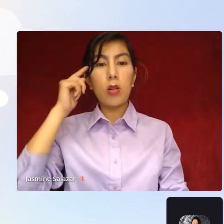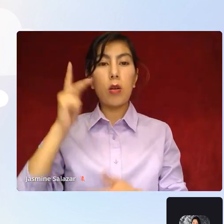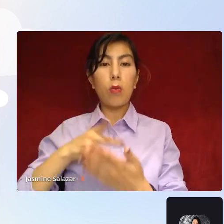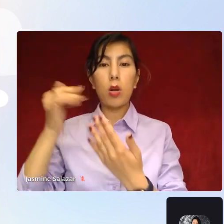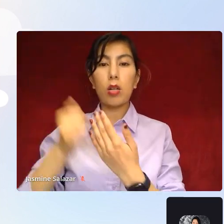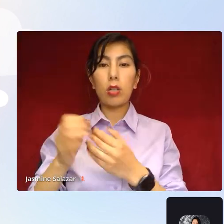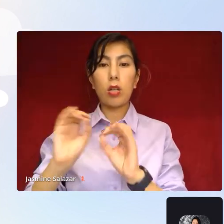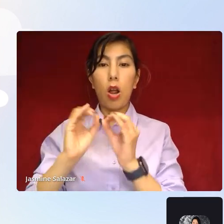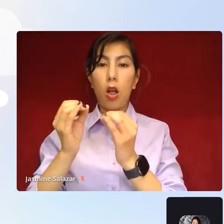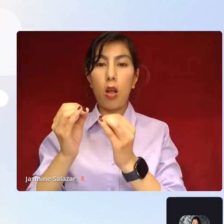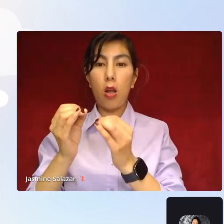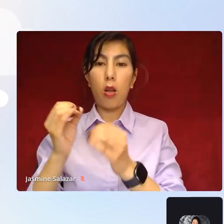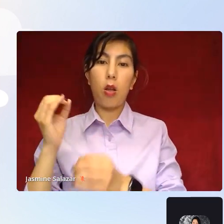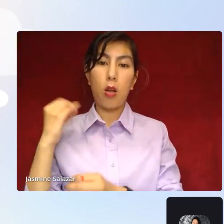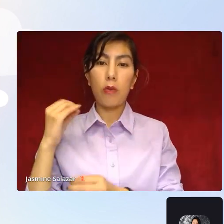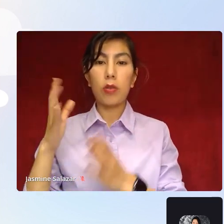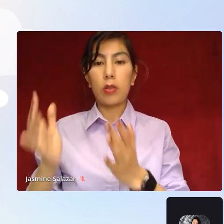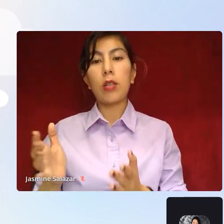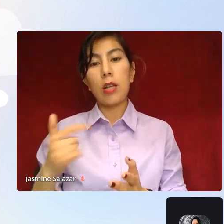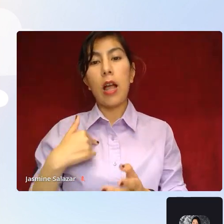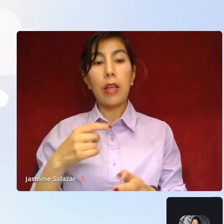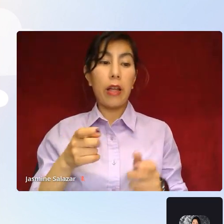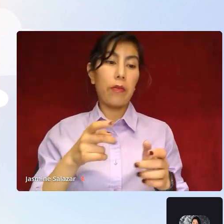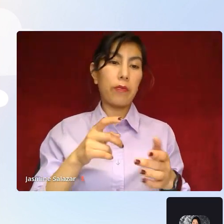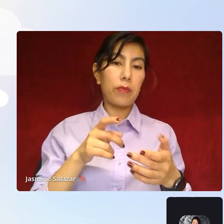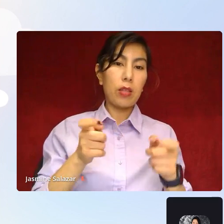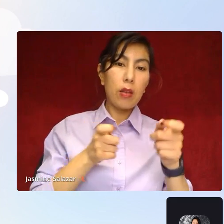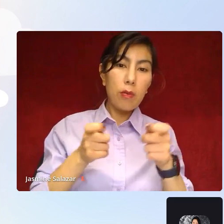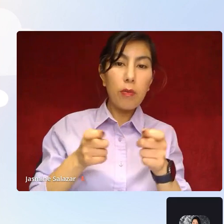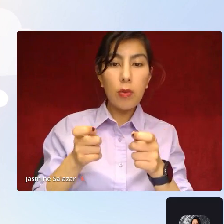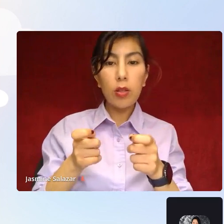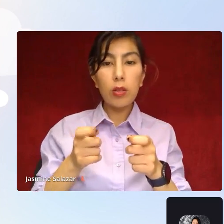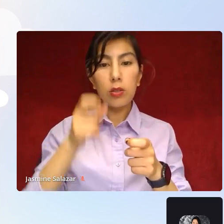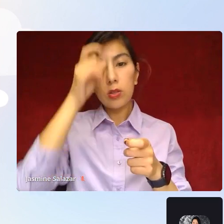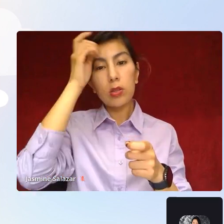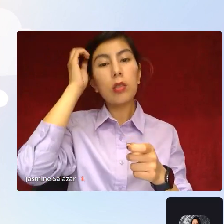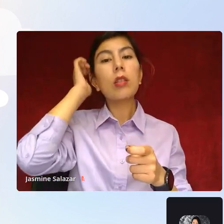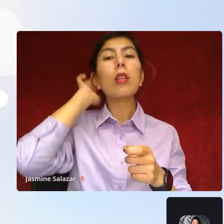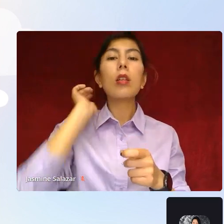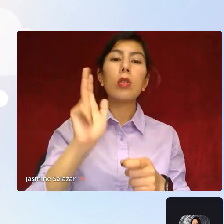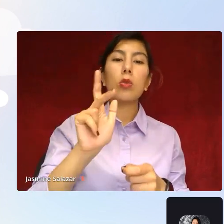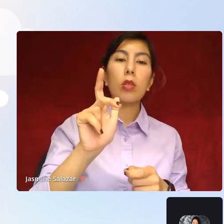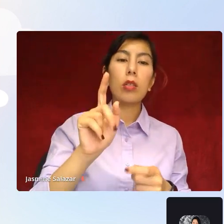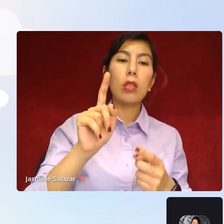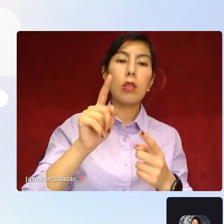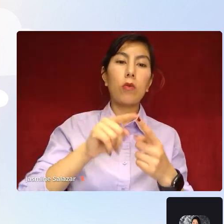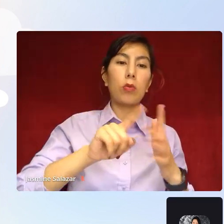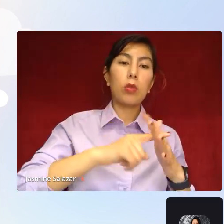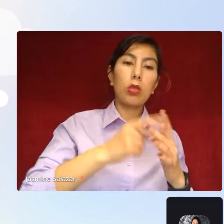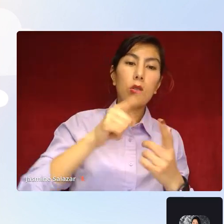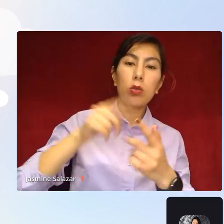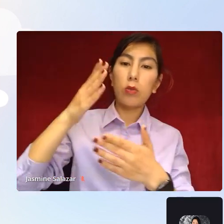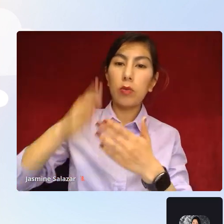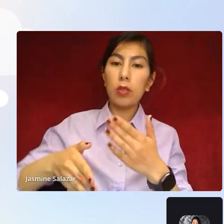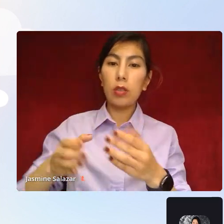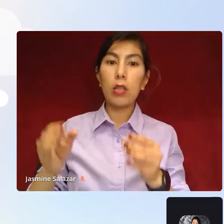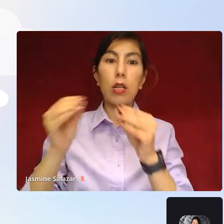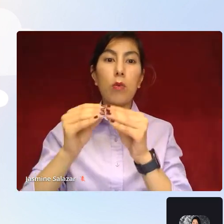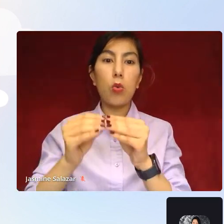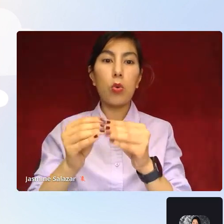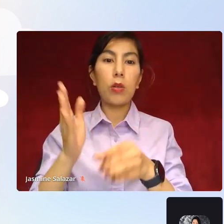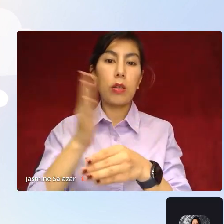Yes, I have monitored 63 Systems of Care grants from start to finish, and even more so in